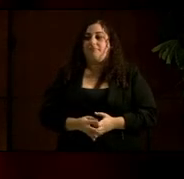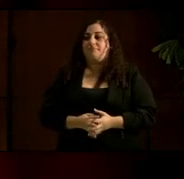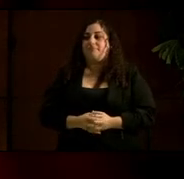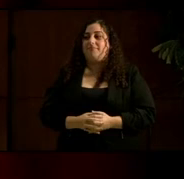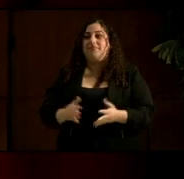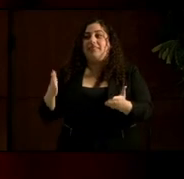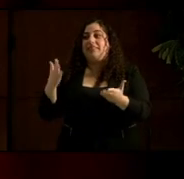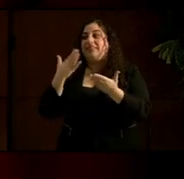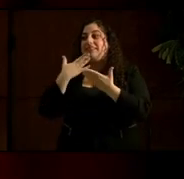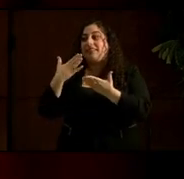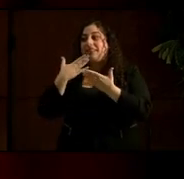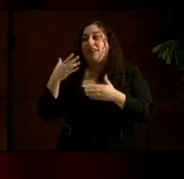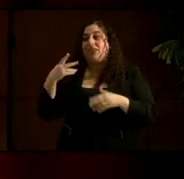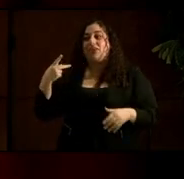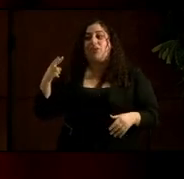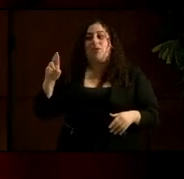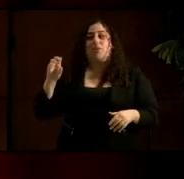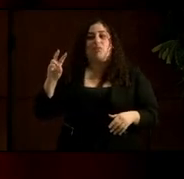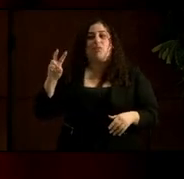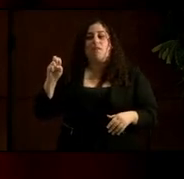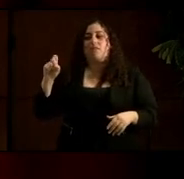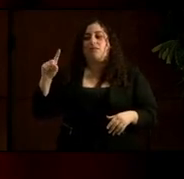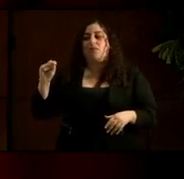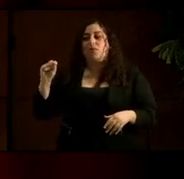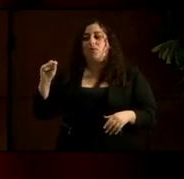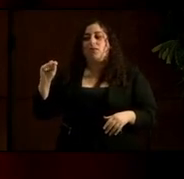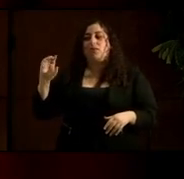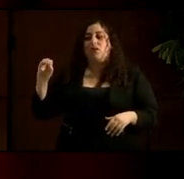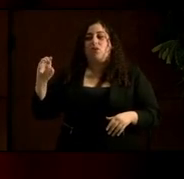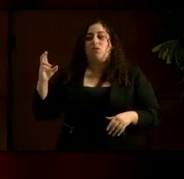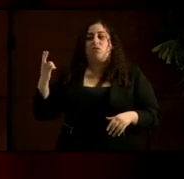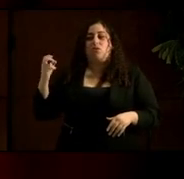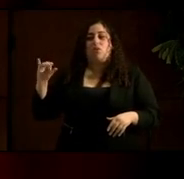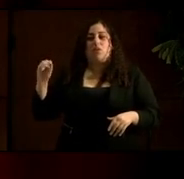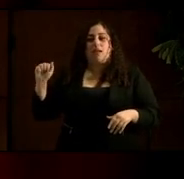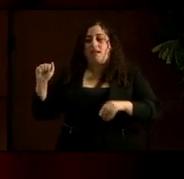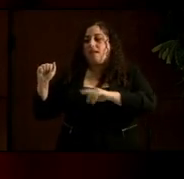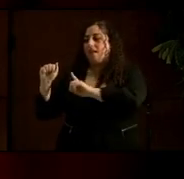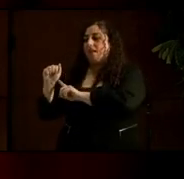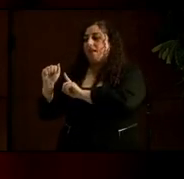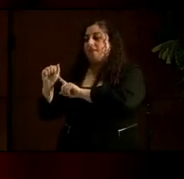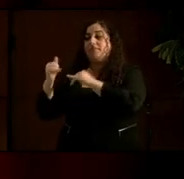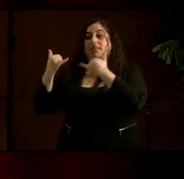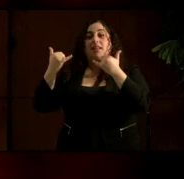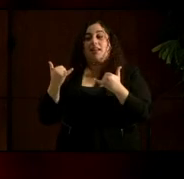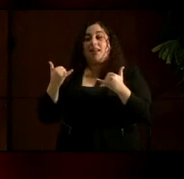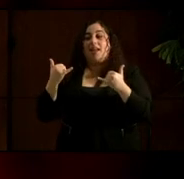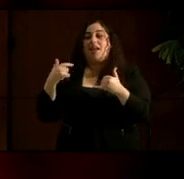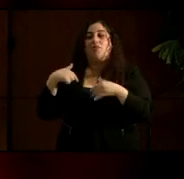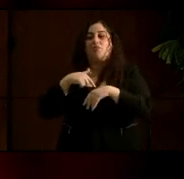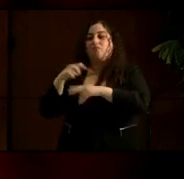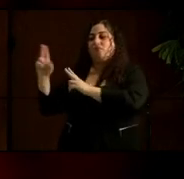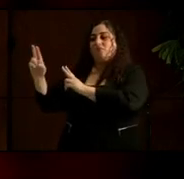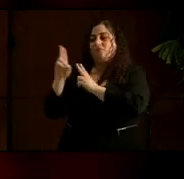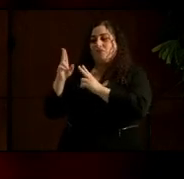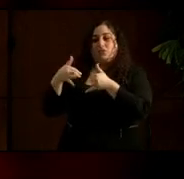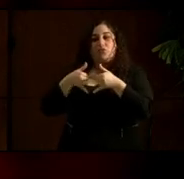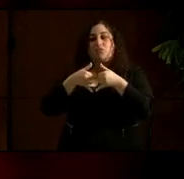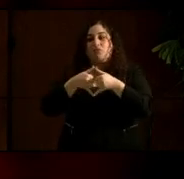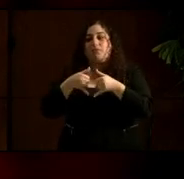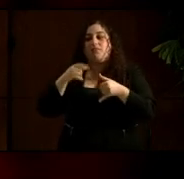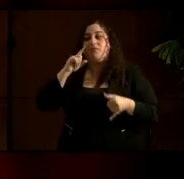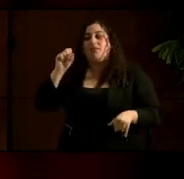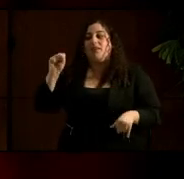Thank you, Provost Ochoa. It is now truly my honor to announce the recipient of the inaugural SDSU Staff